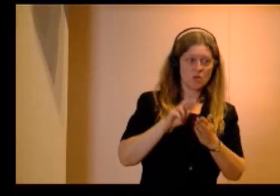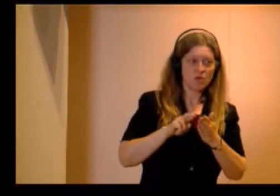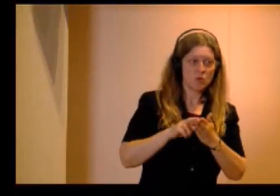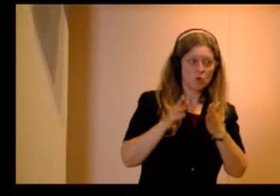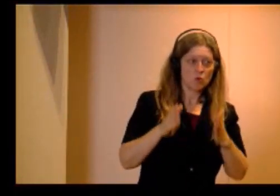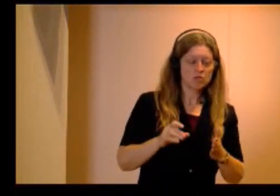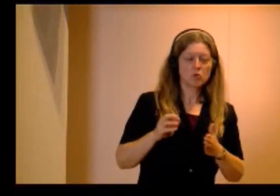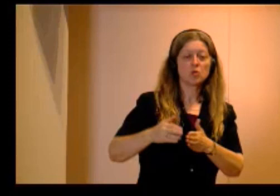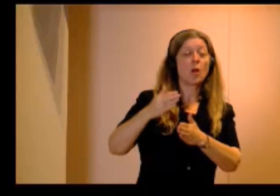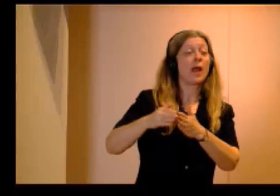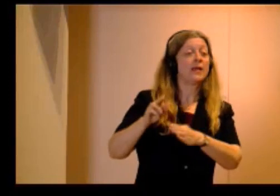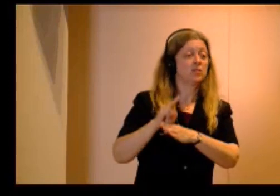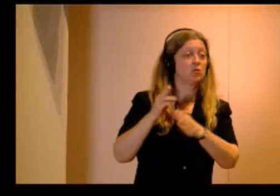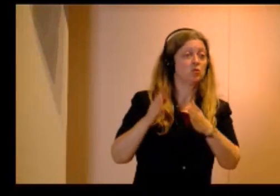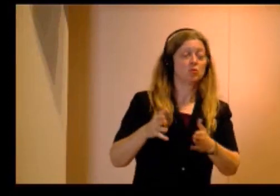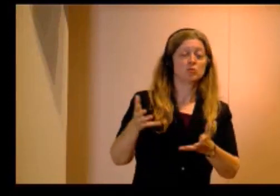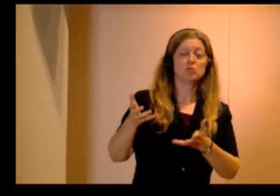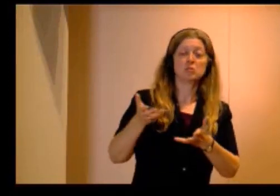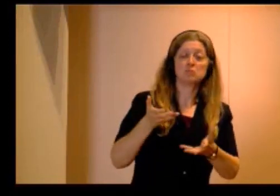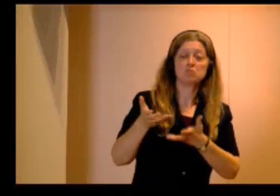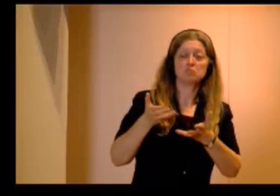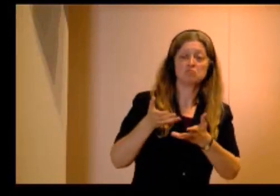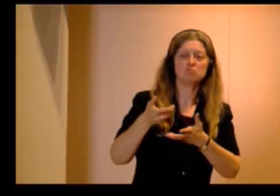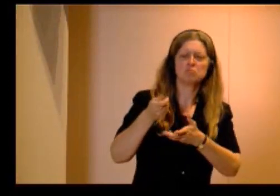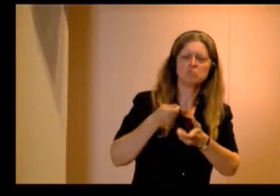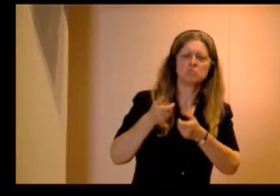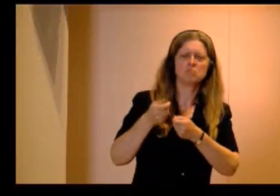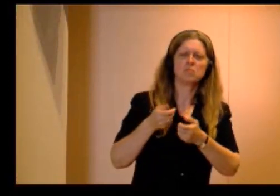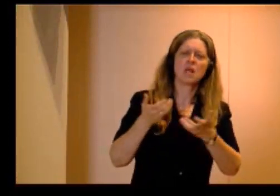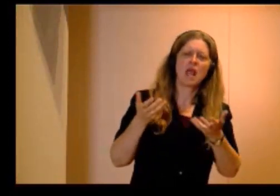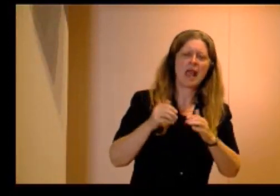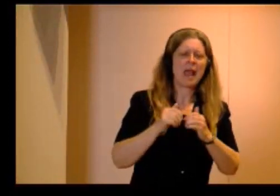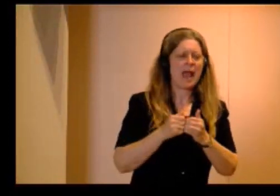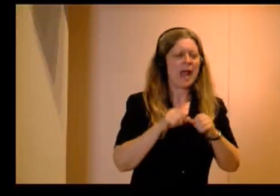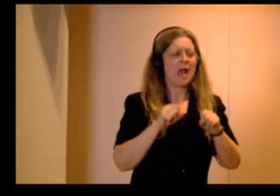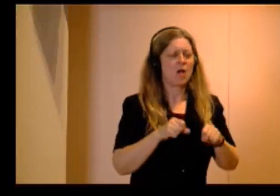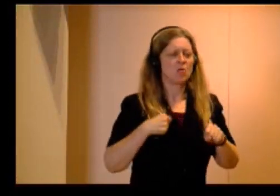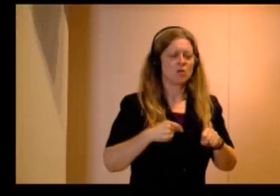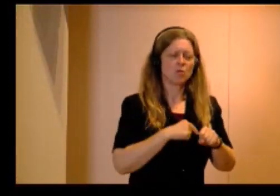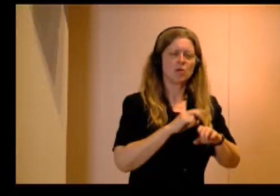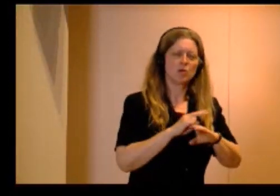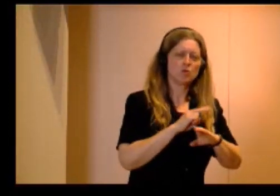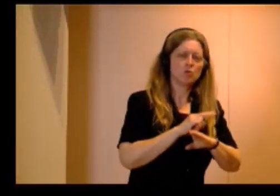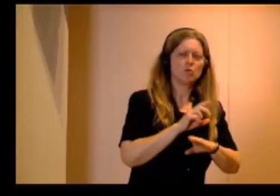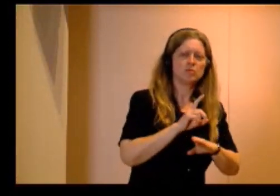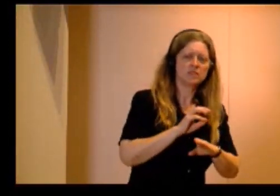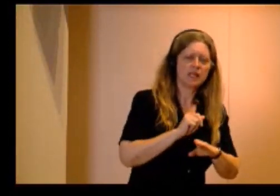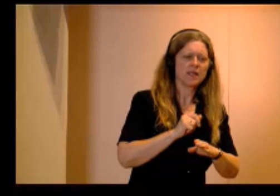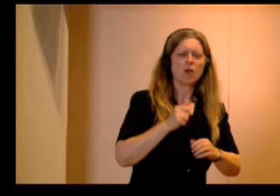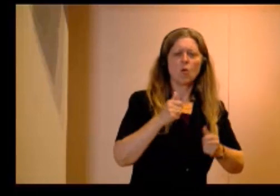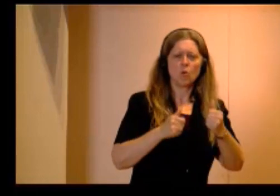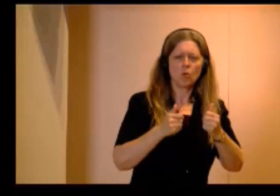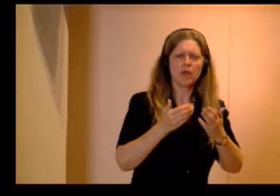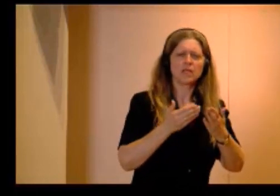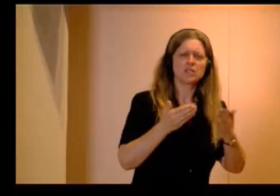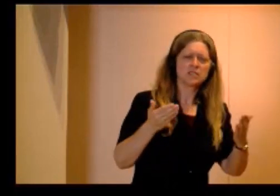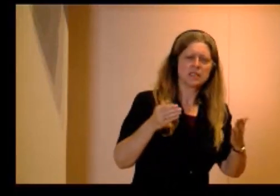or end users, basically, and doing more how might we, what if kind of things with